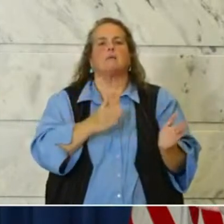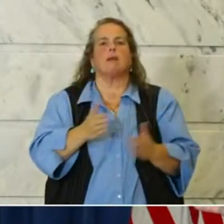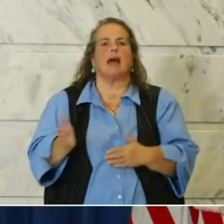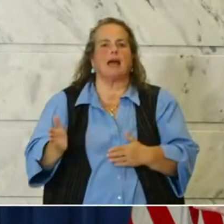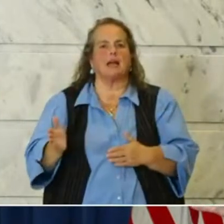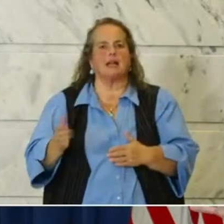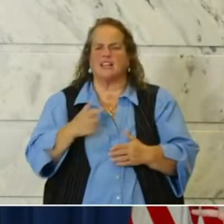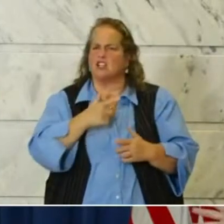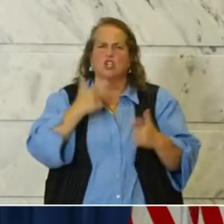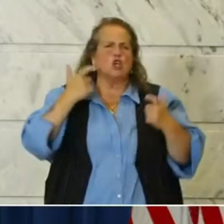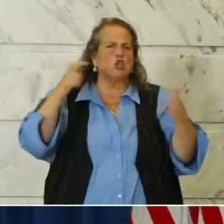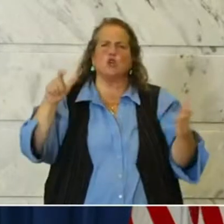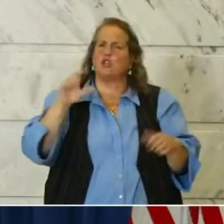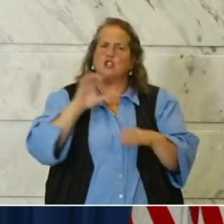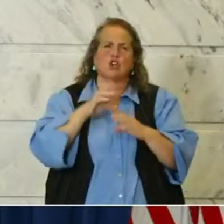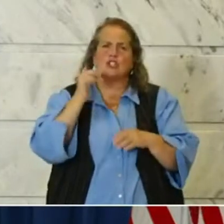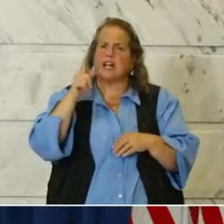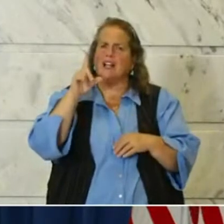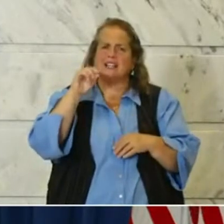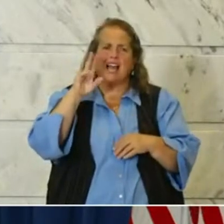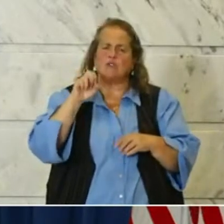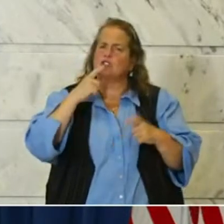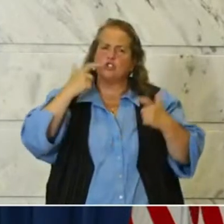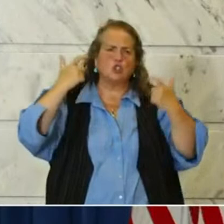complex to spread them out.